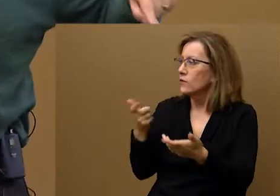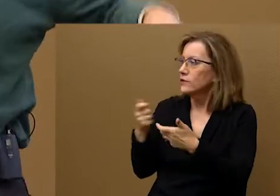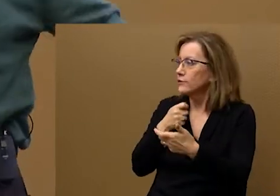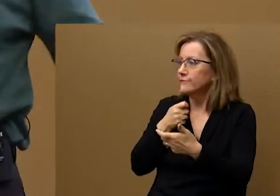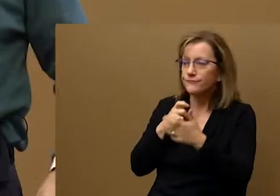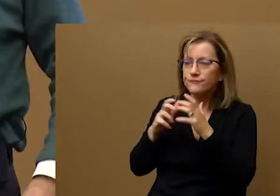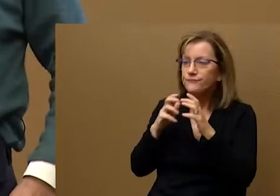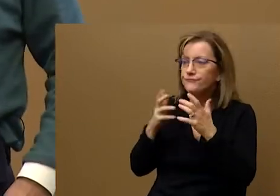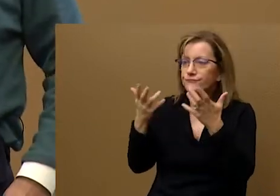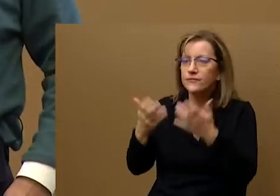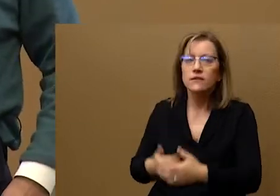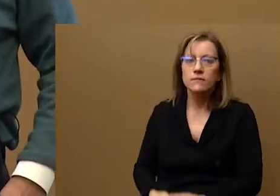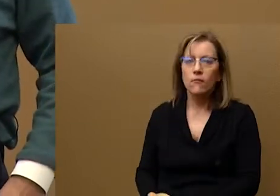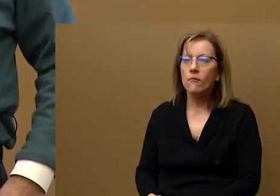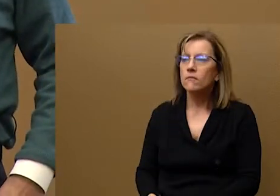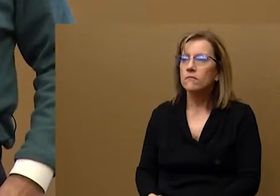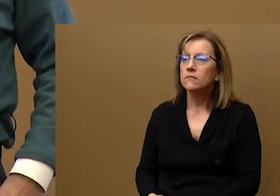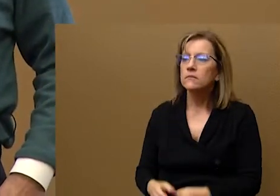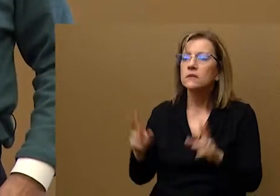we're communicating appropriately.